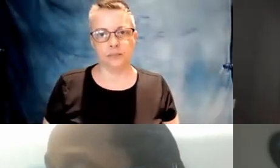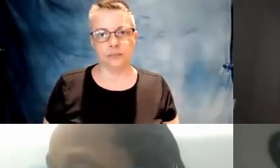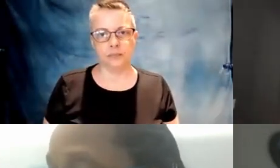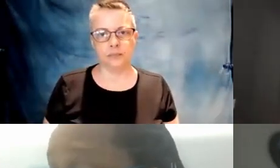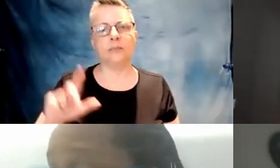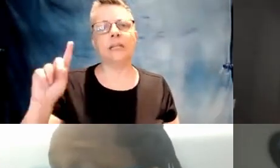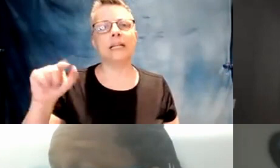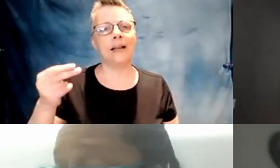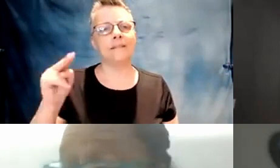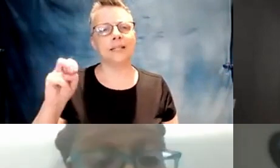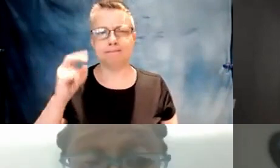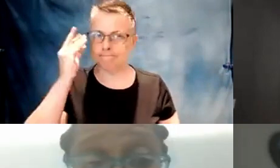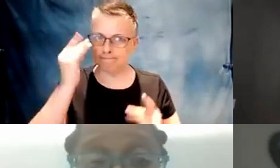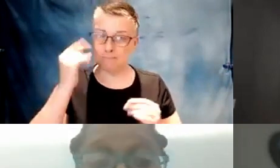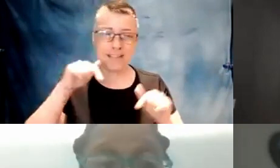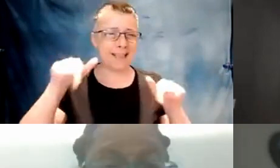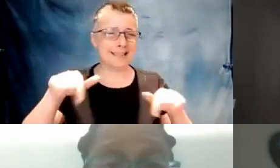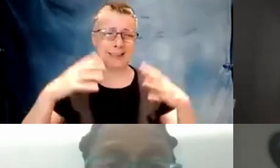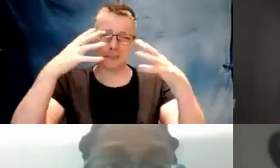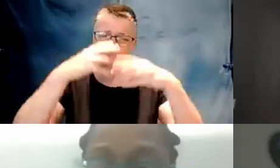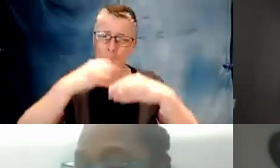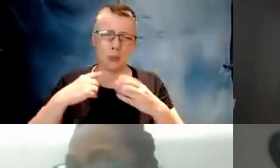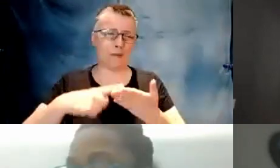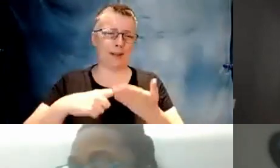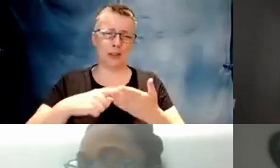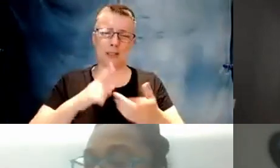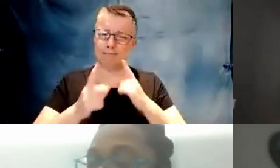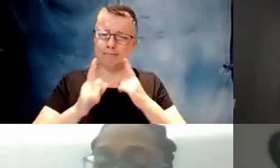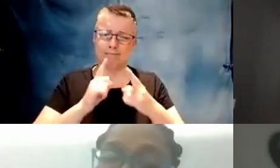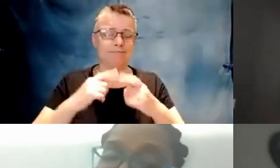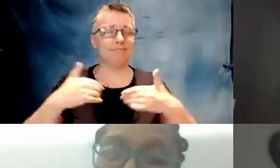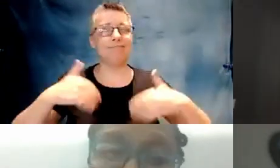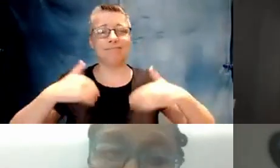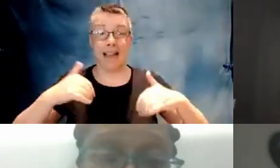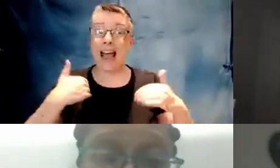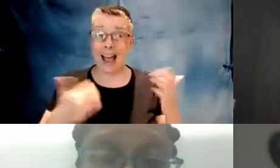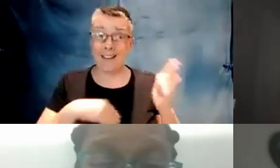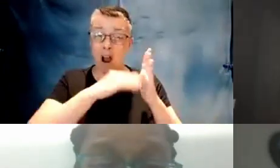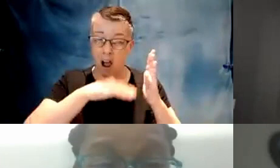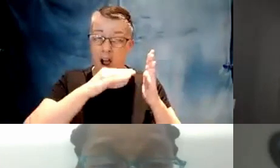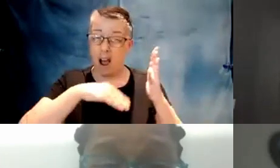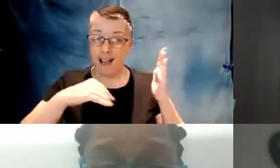Wow. This is a beautiful conversation. I have about 4 pages of notes so far.